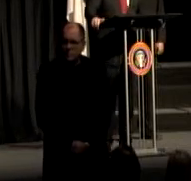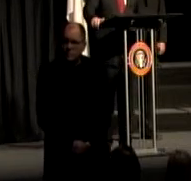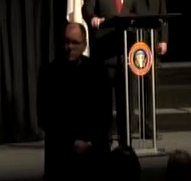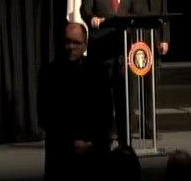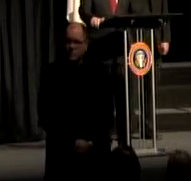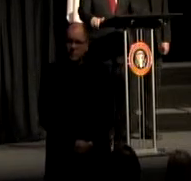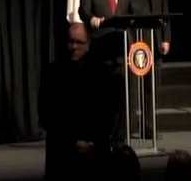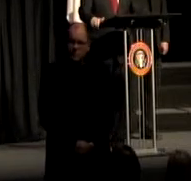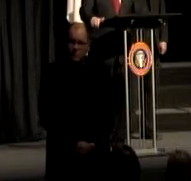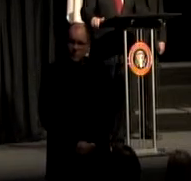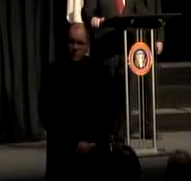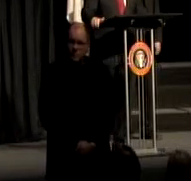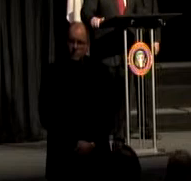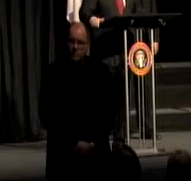the church